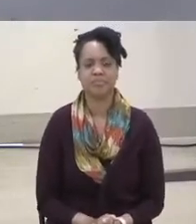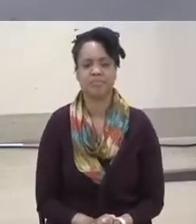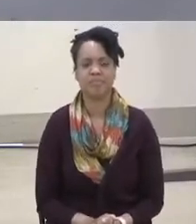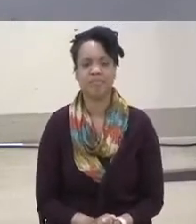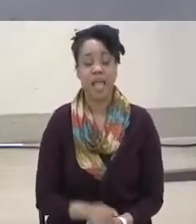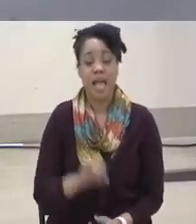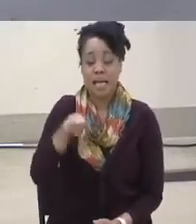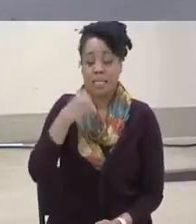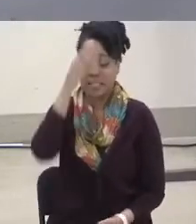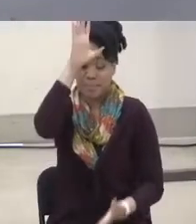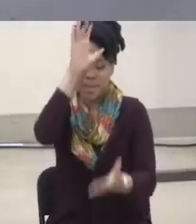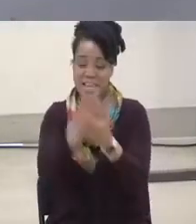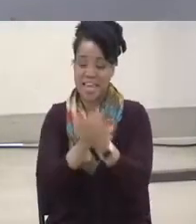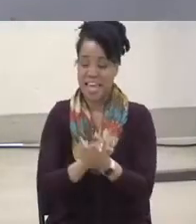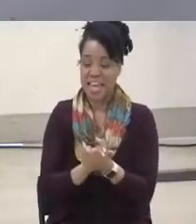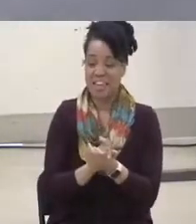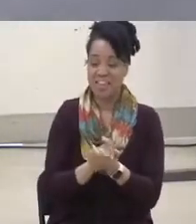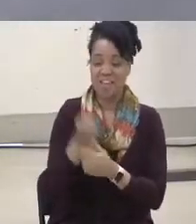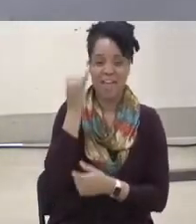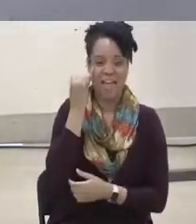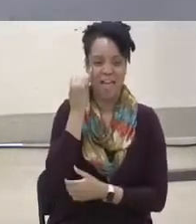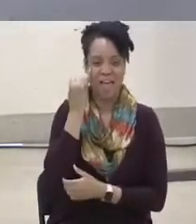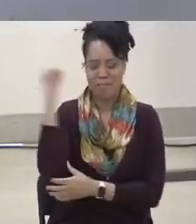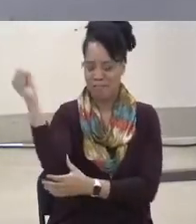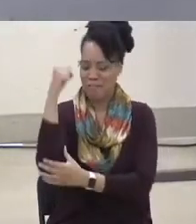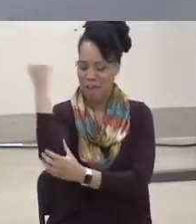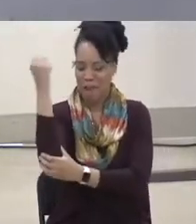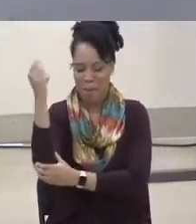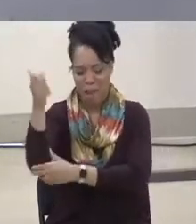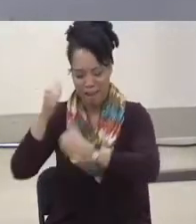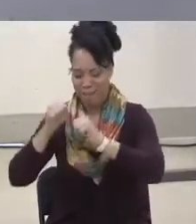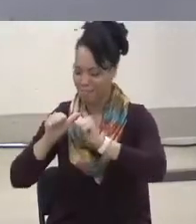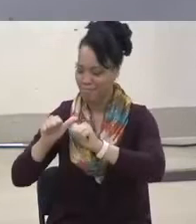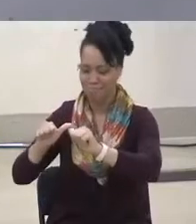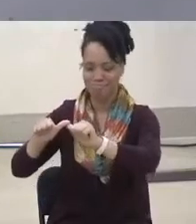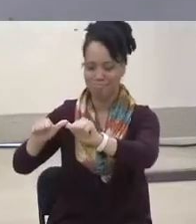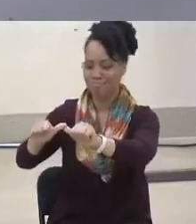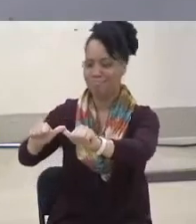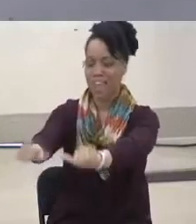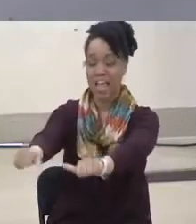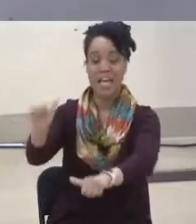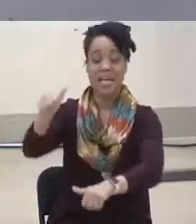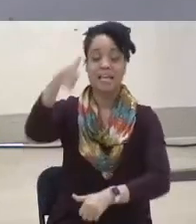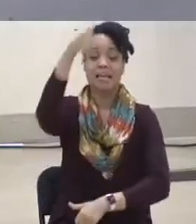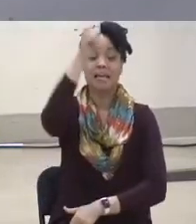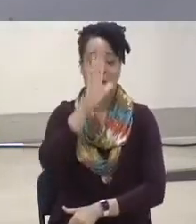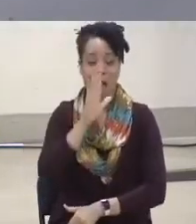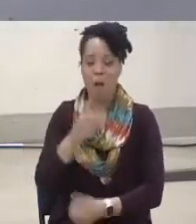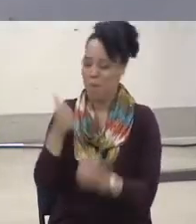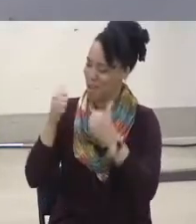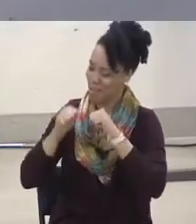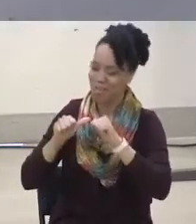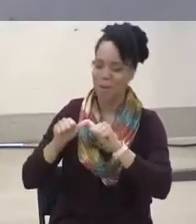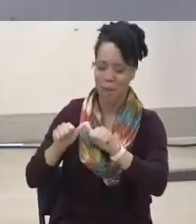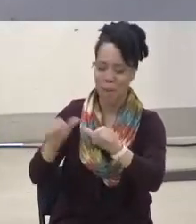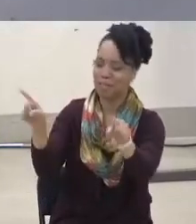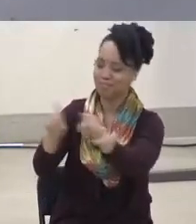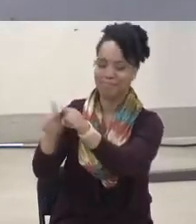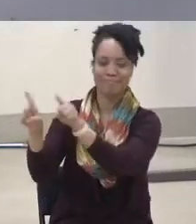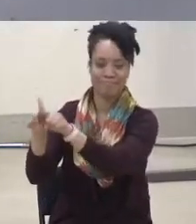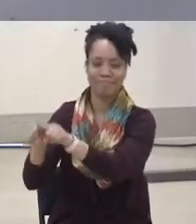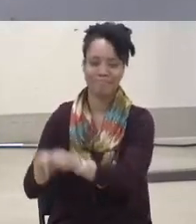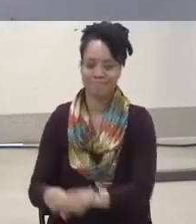I just believe if Abraham kept going, Yo creo que si Abraham hubiese continuado, that God would have kept going too. Dios lo hubiese